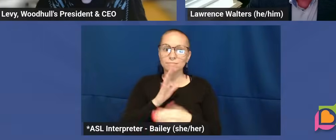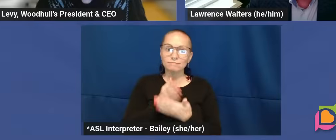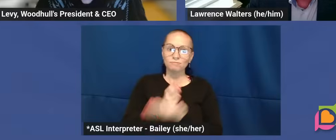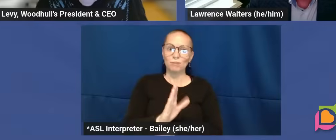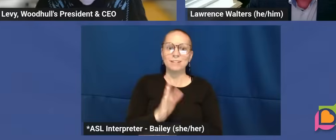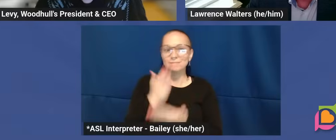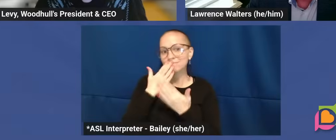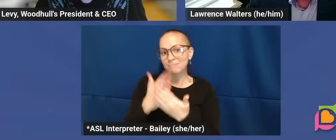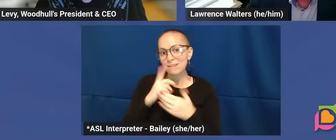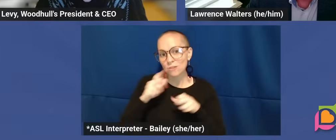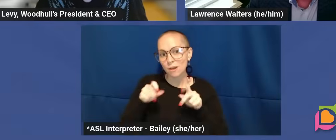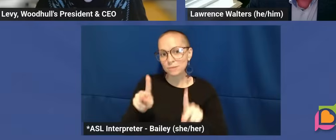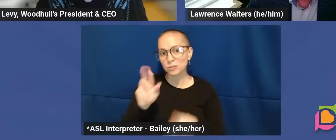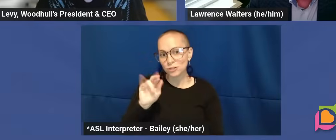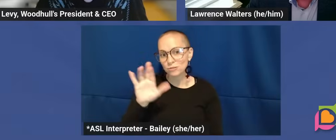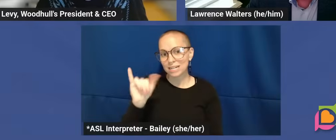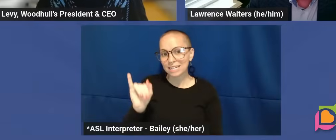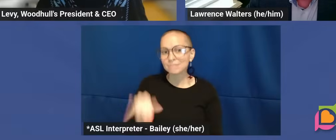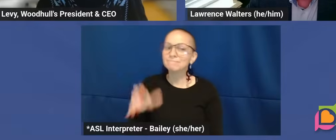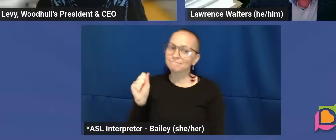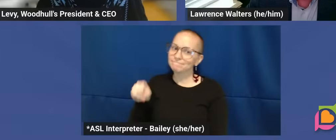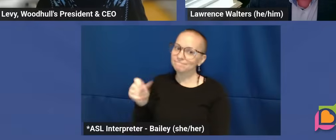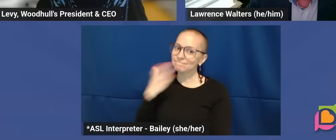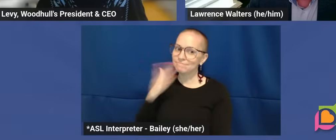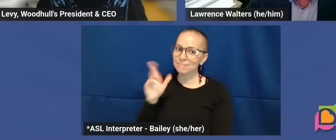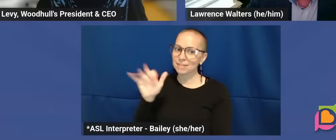Ricky. Thank you, Larry.